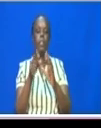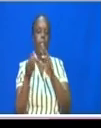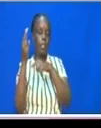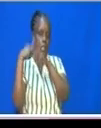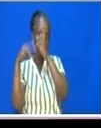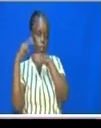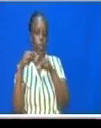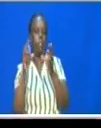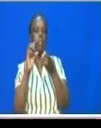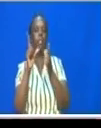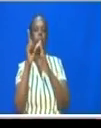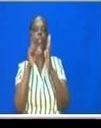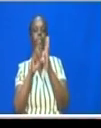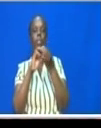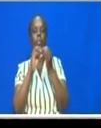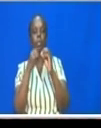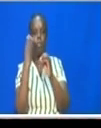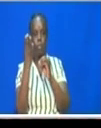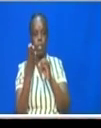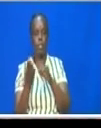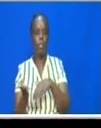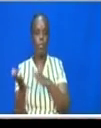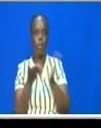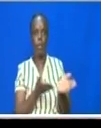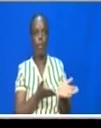14. Welcome.